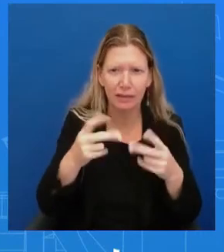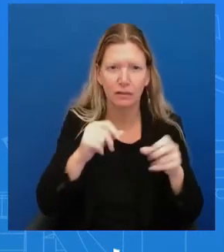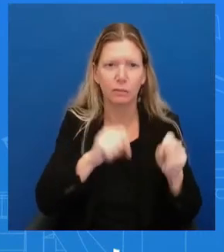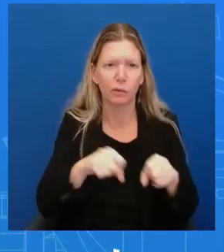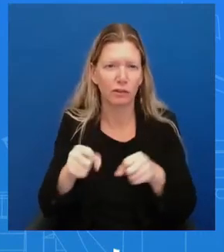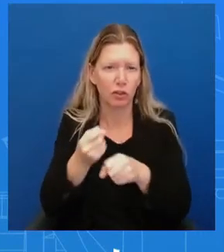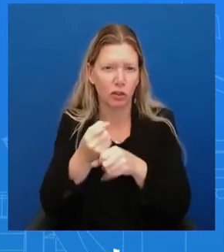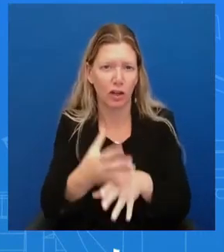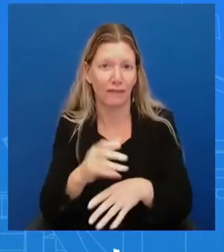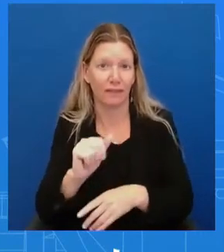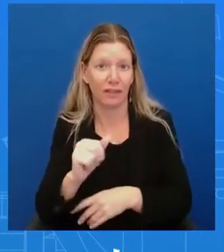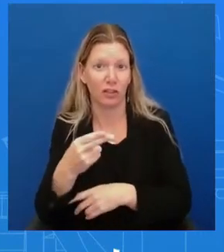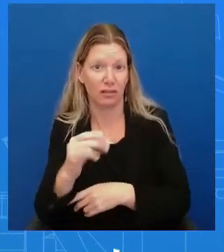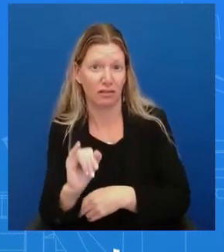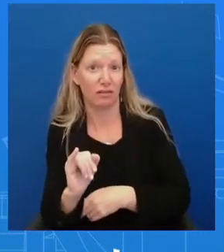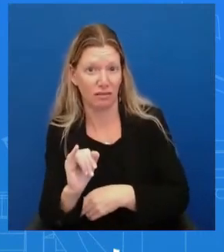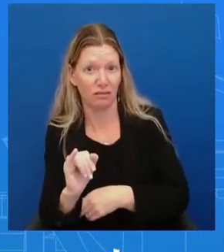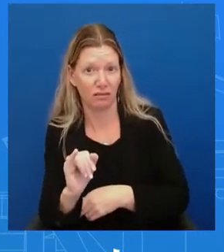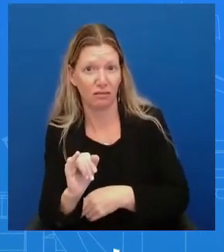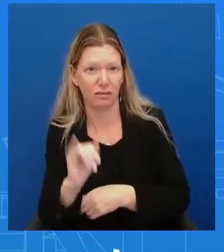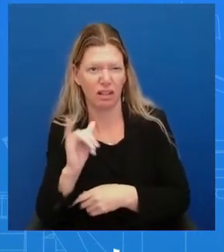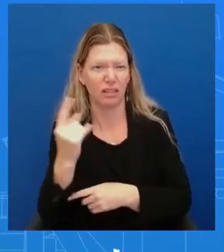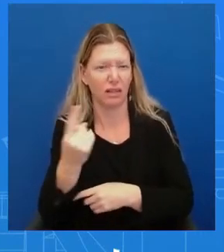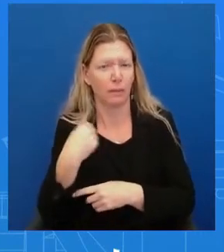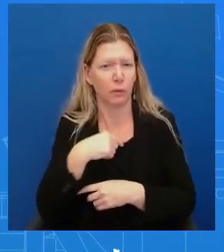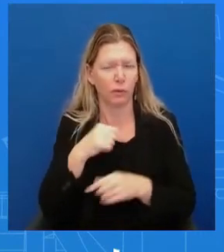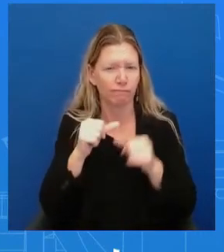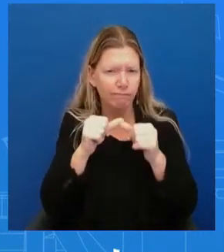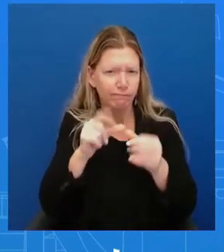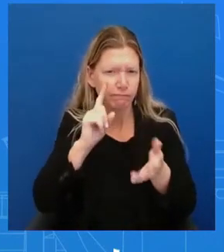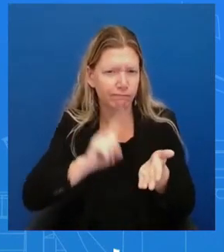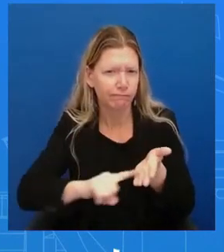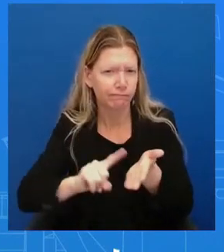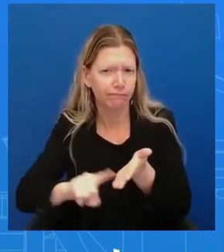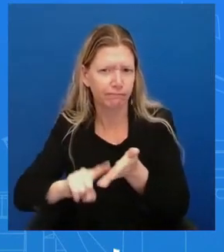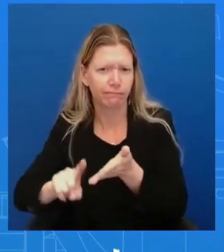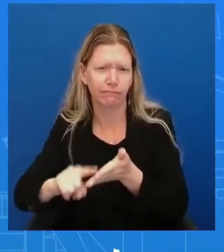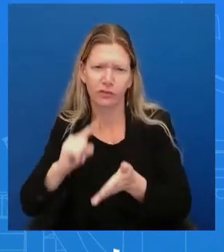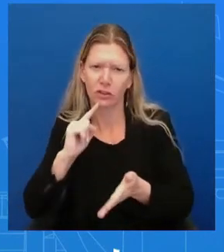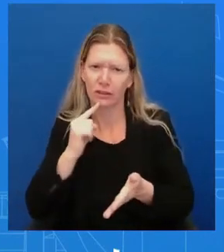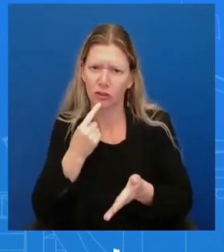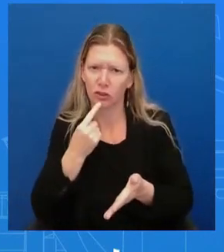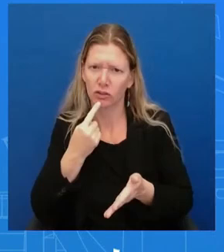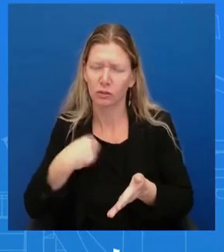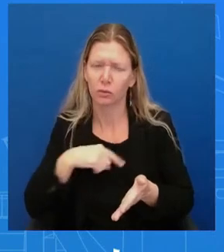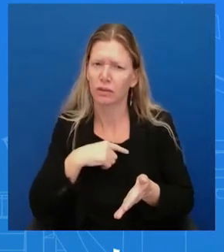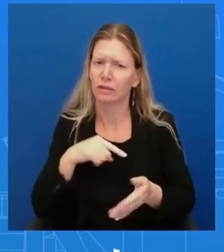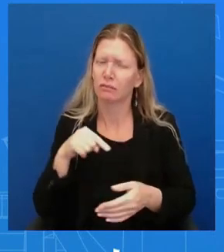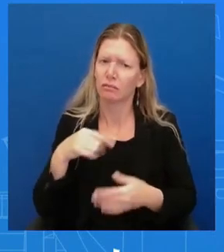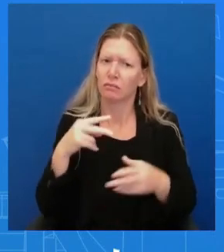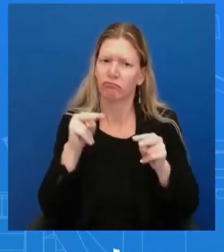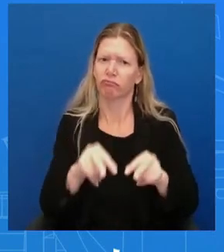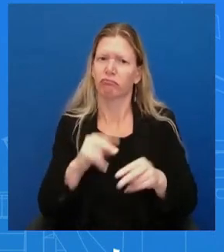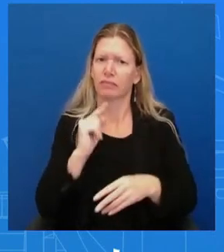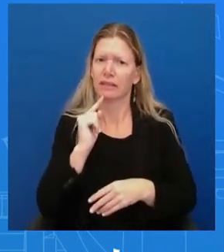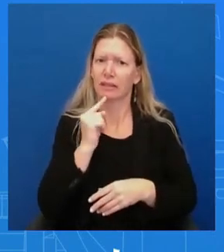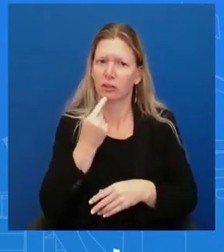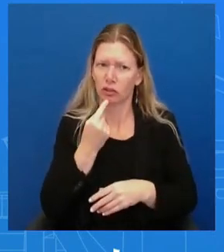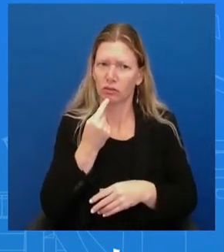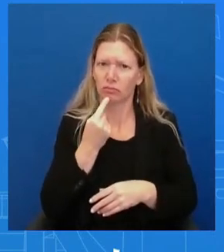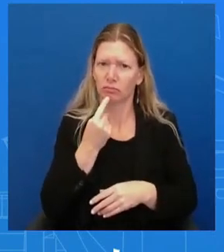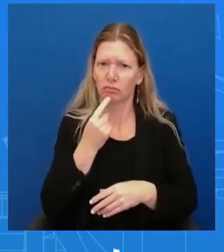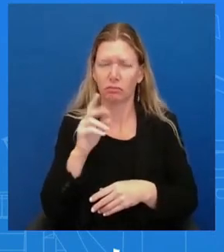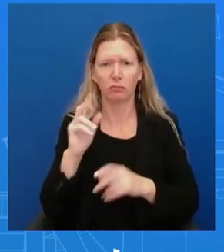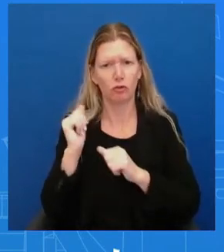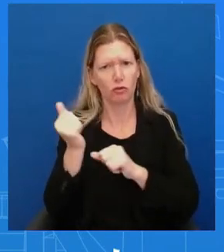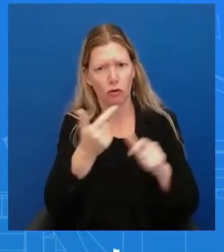into, and look, we take this very seriously. We take this very seriously. This is why we have taken an all-government approach and have directed